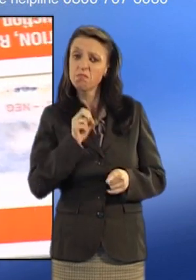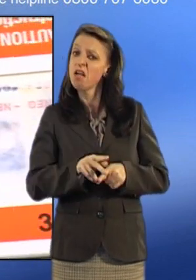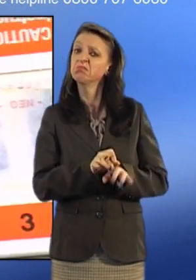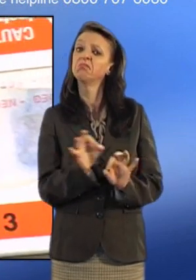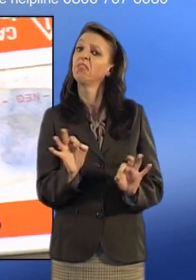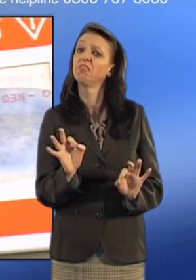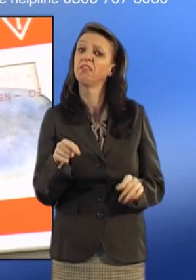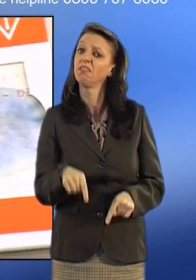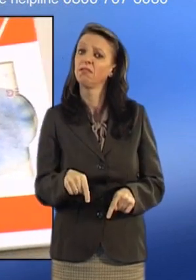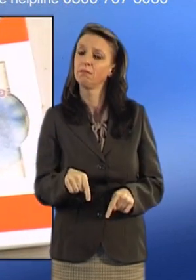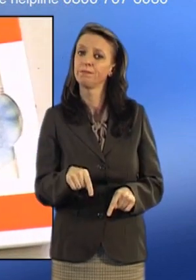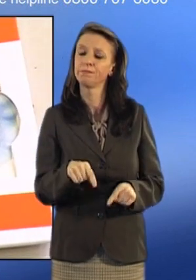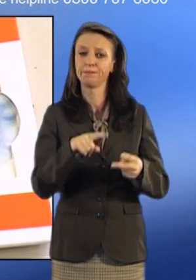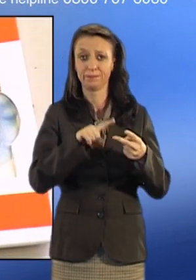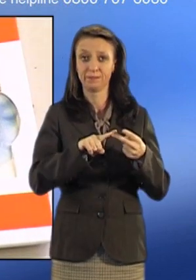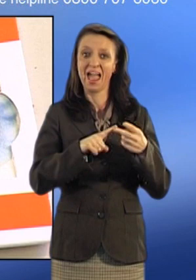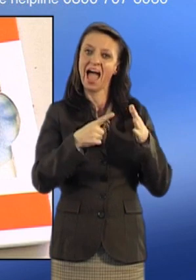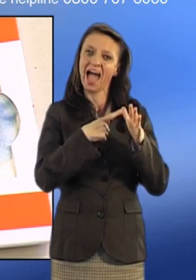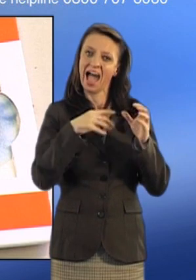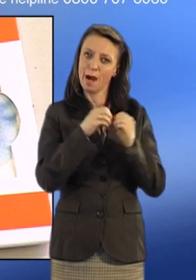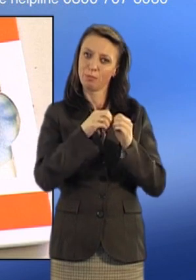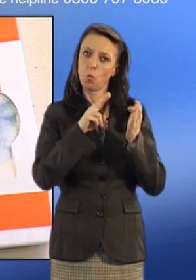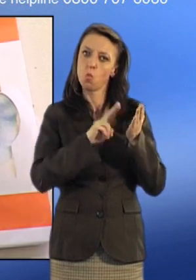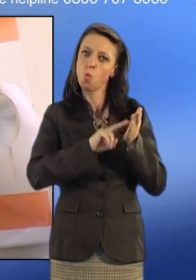abnormal, which means that blood was found in all of them;